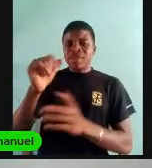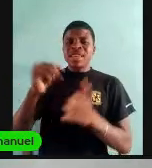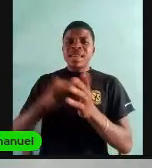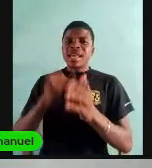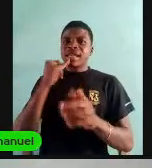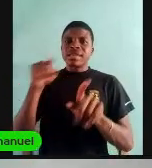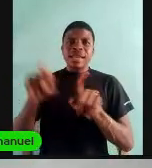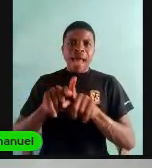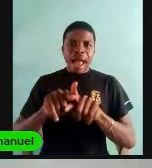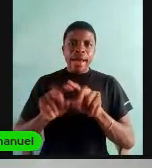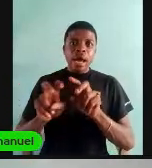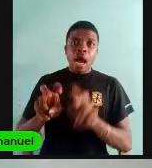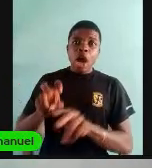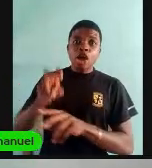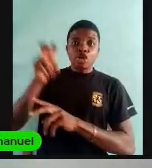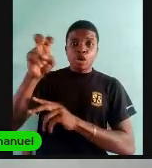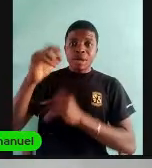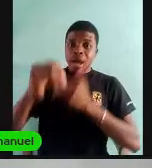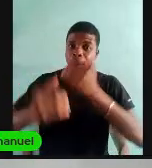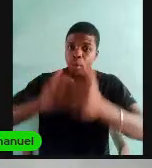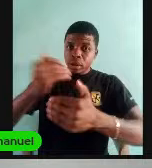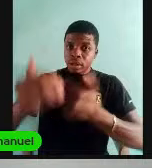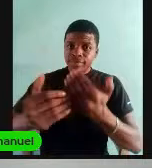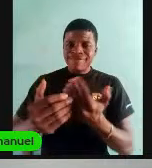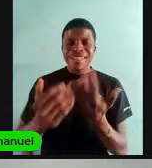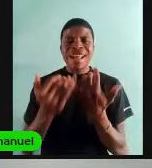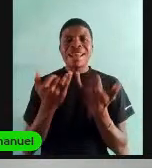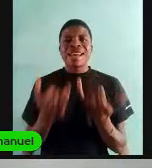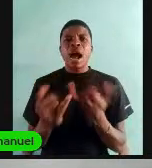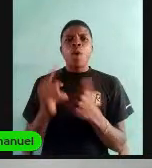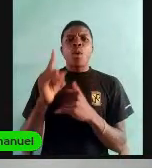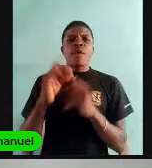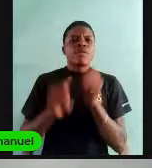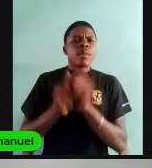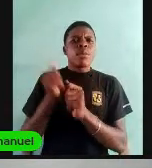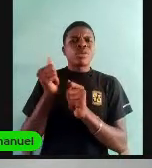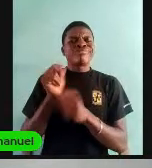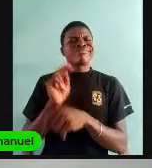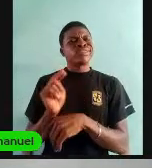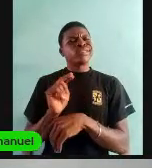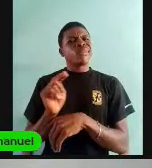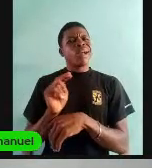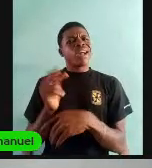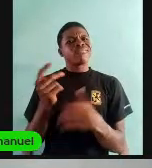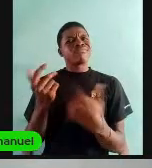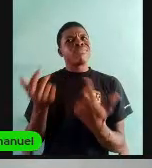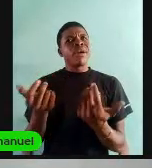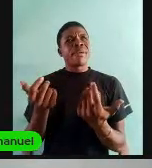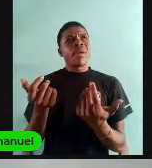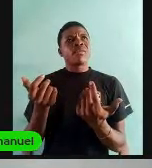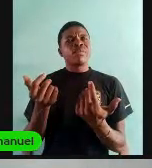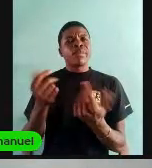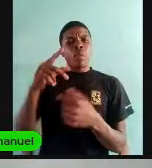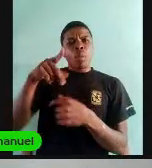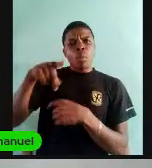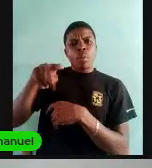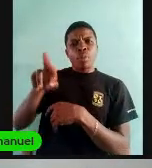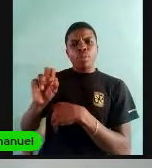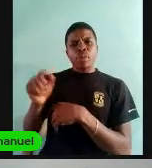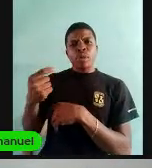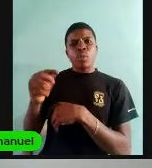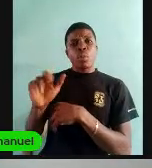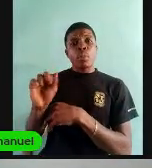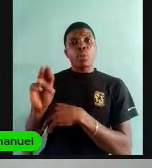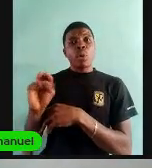among the common programming language being used for artificial intelligence is Python programming language.